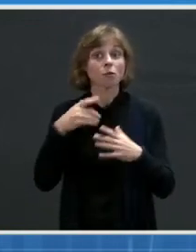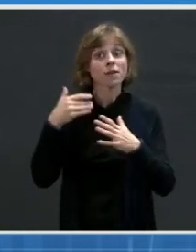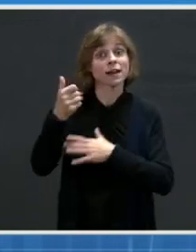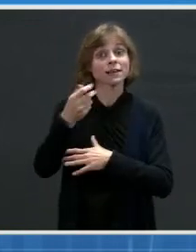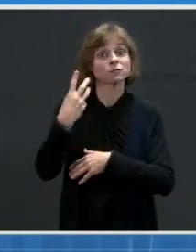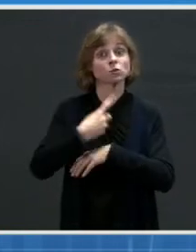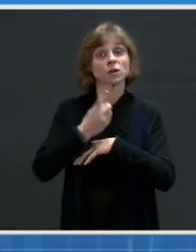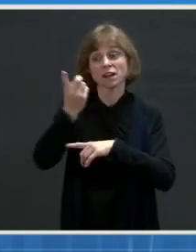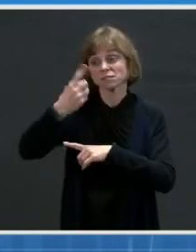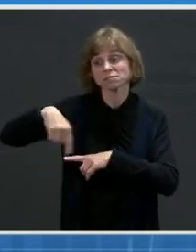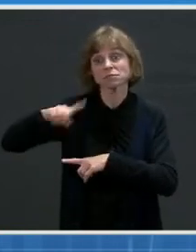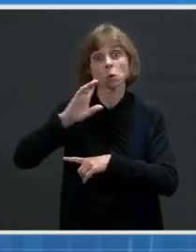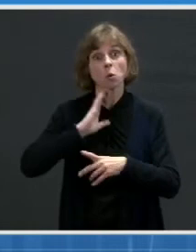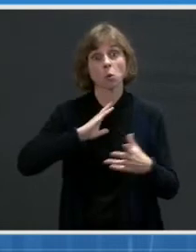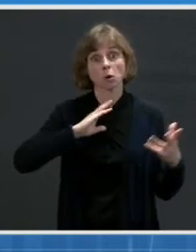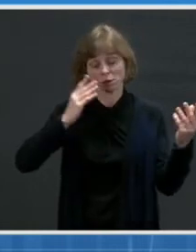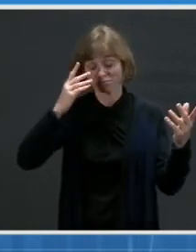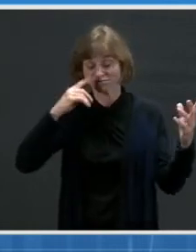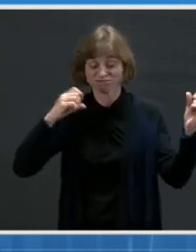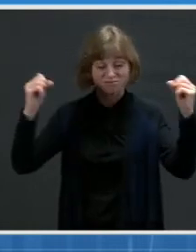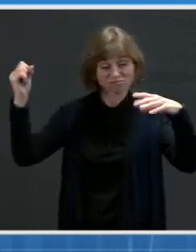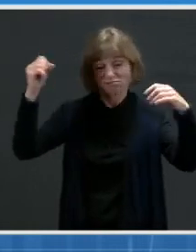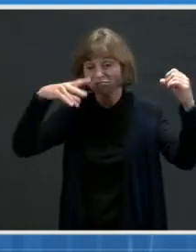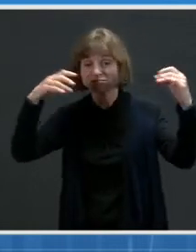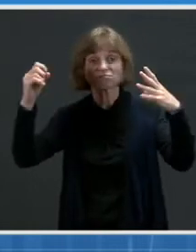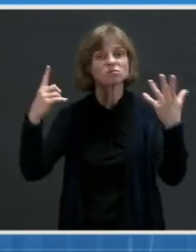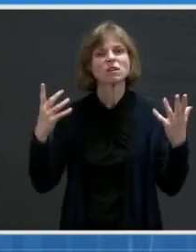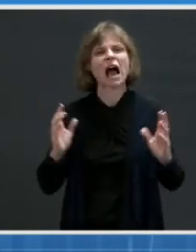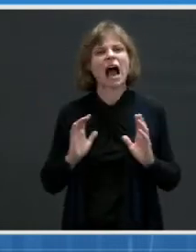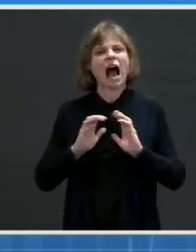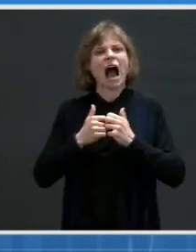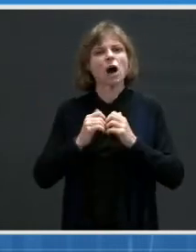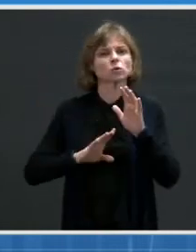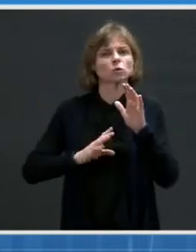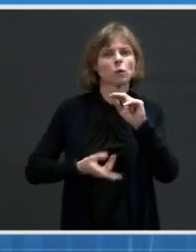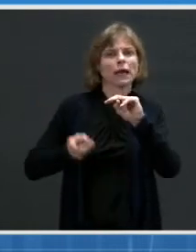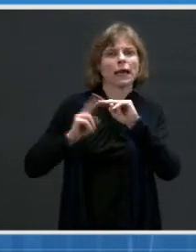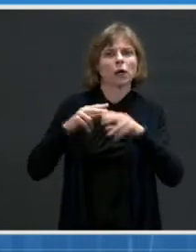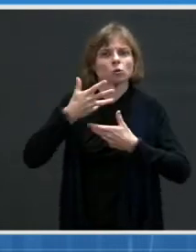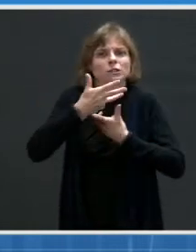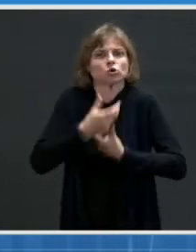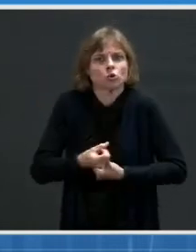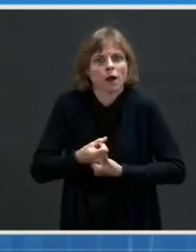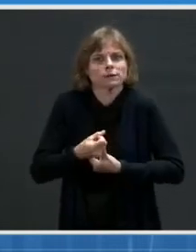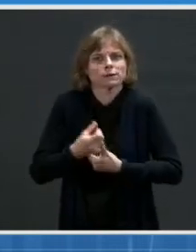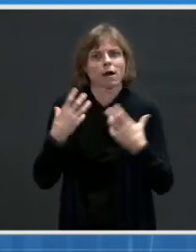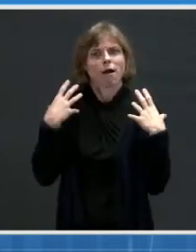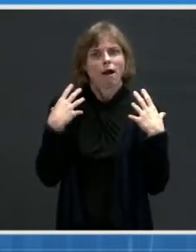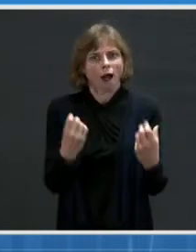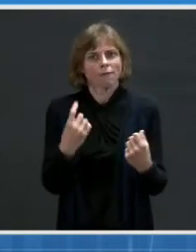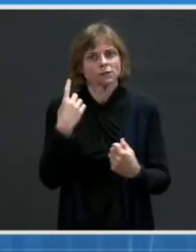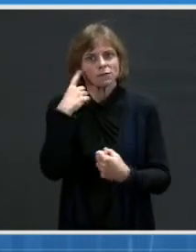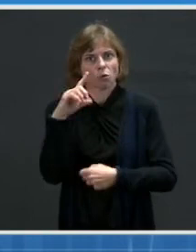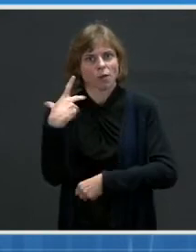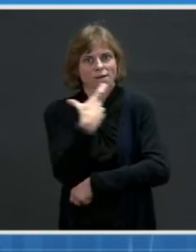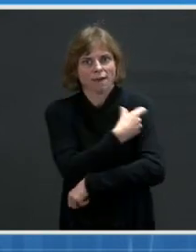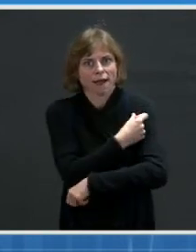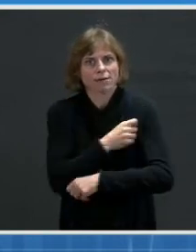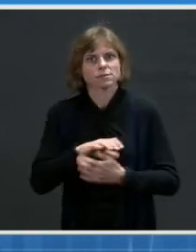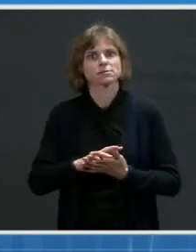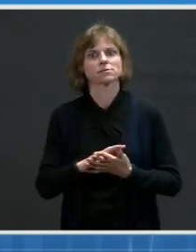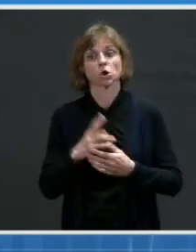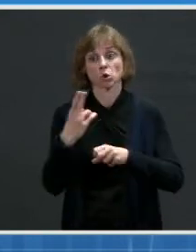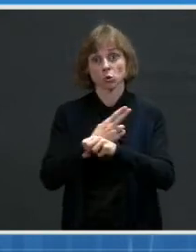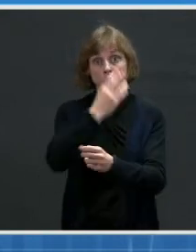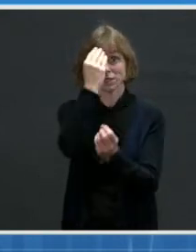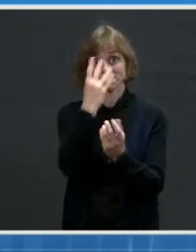will share information and best practices on how to build trust and confidence in COVID-19 vaccines, use data to optimize